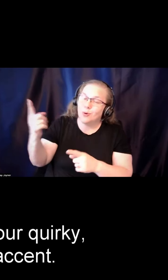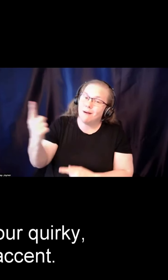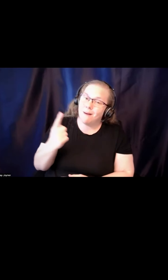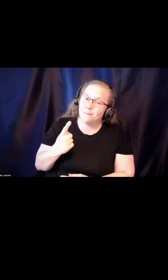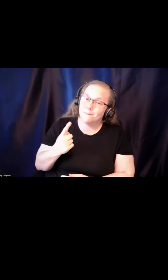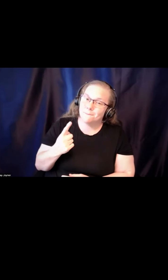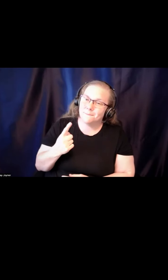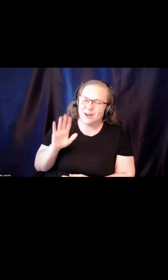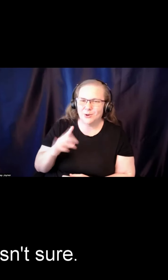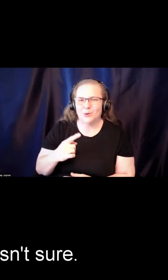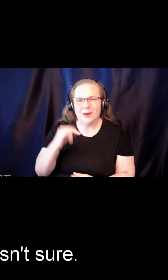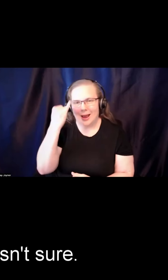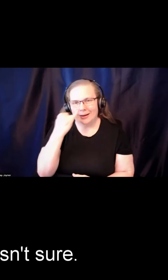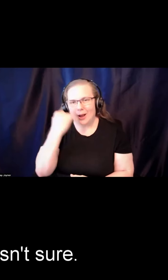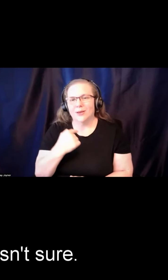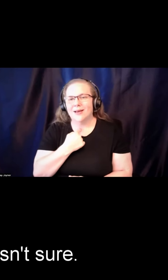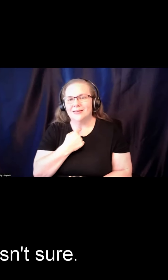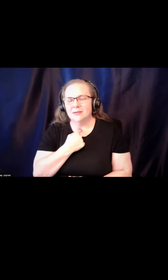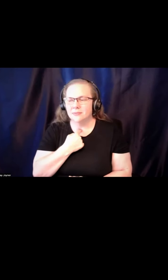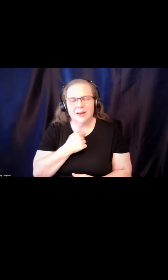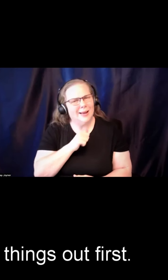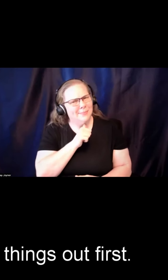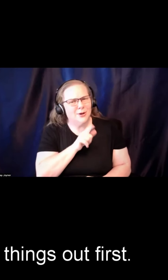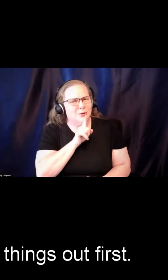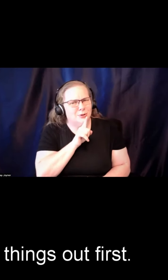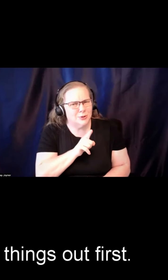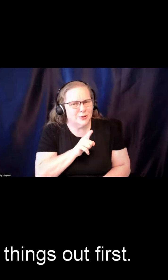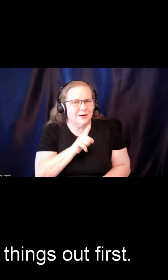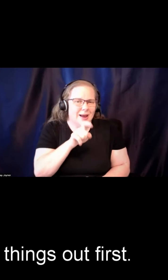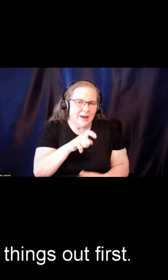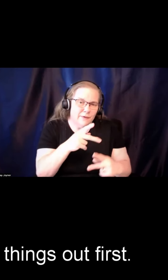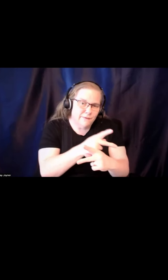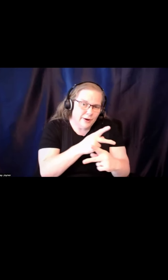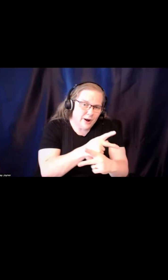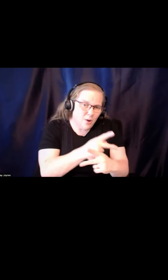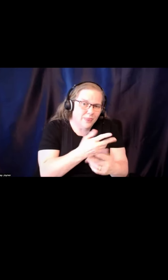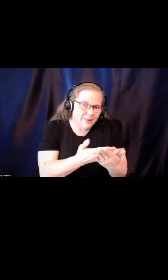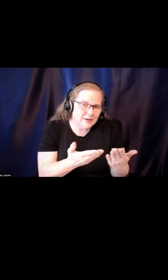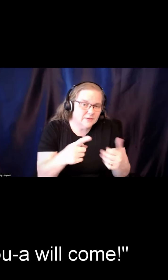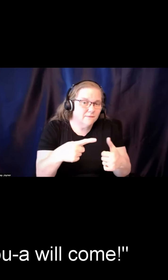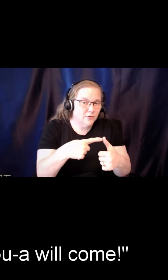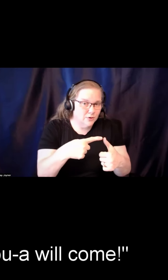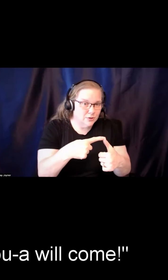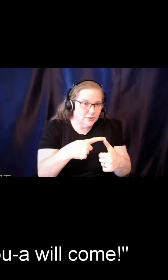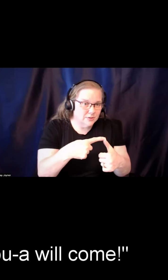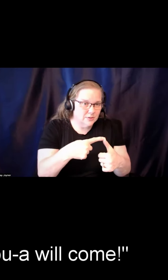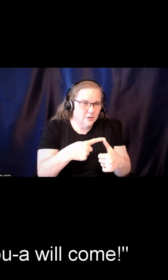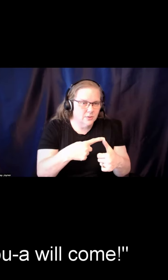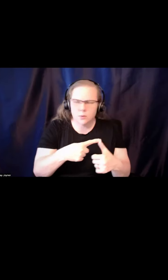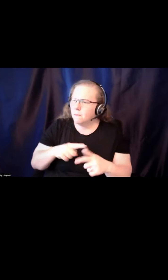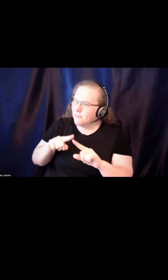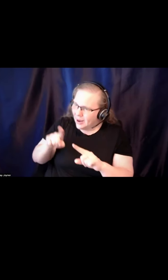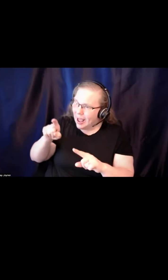Britalian accent. I told you I wasn't sure. I had to figure some things out first. But I must know you